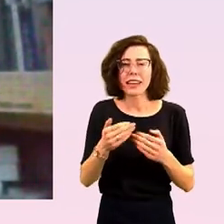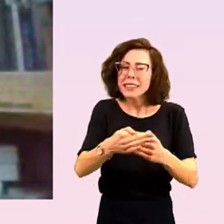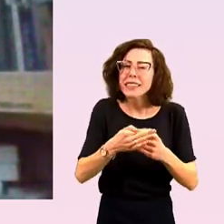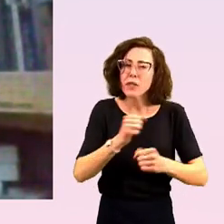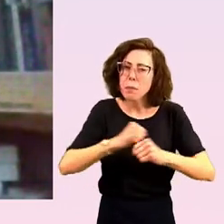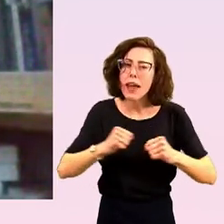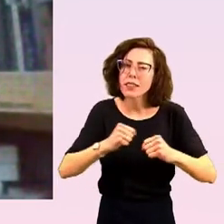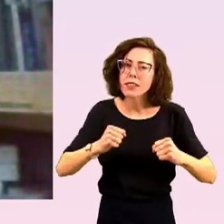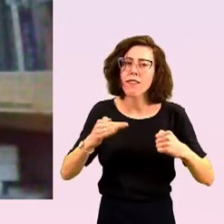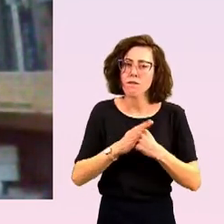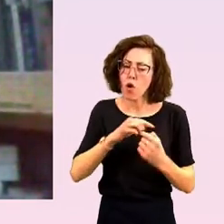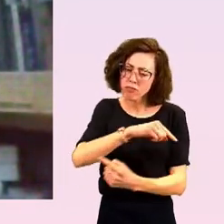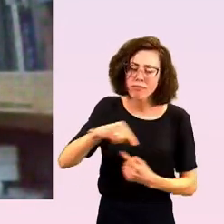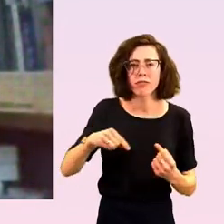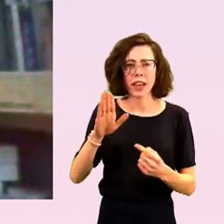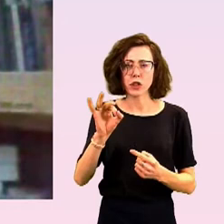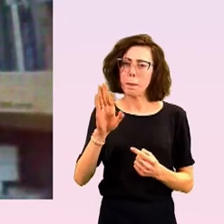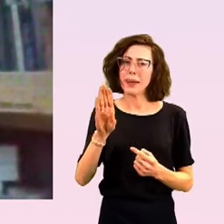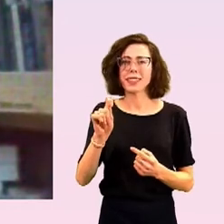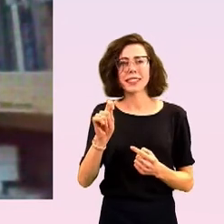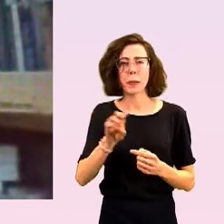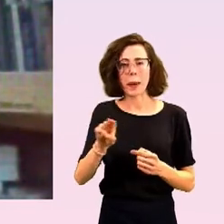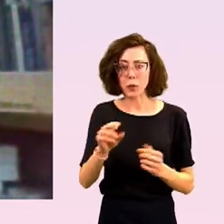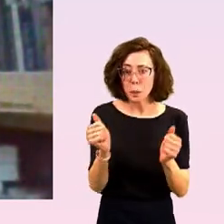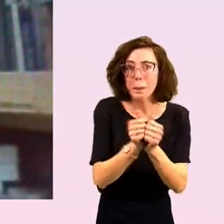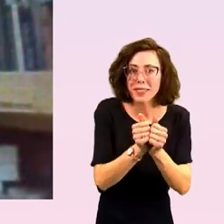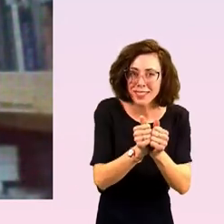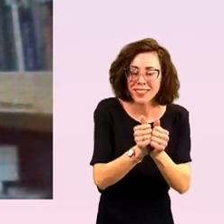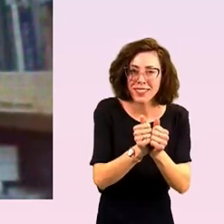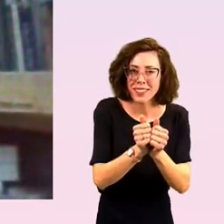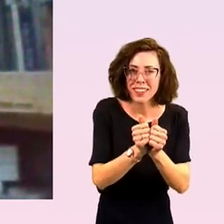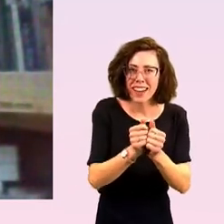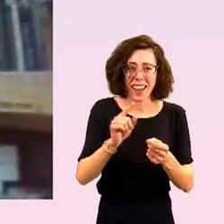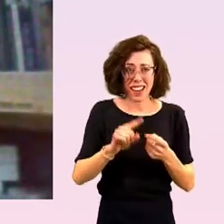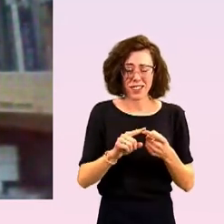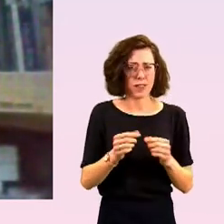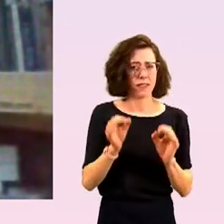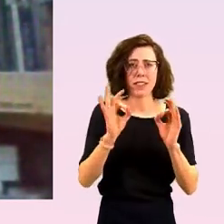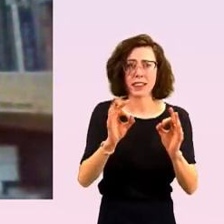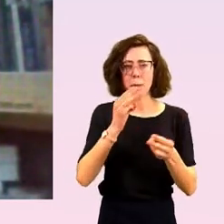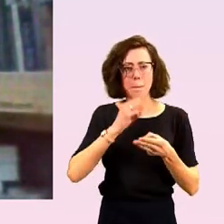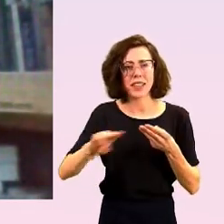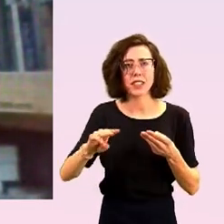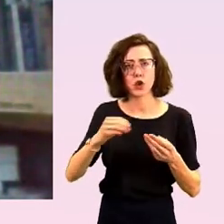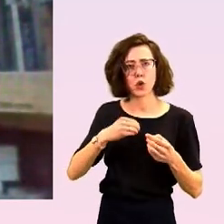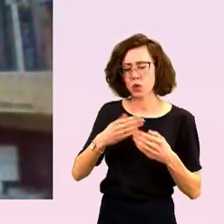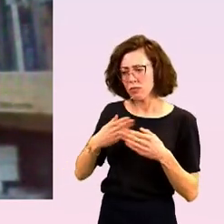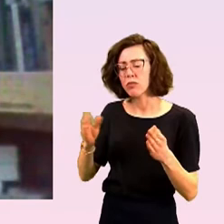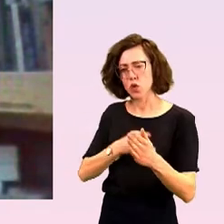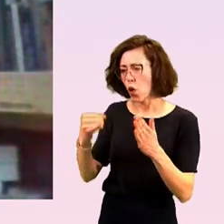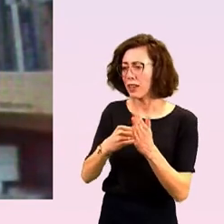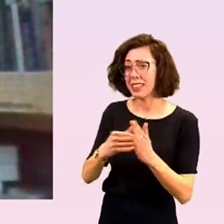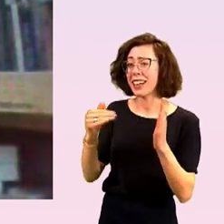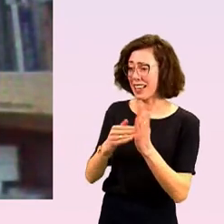very a positive and worthwhile message to everybody else, to the wider organisation, that we're here, yes,